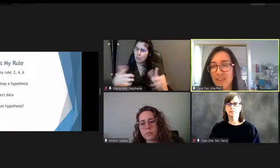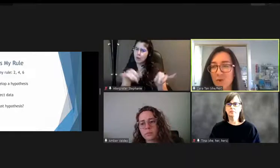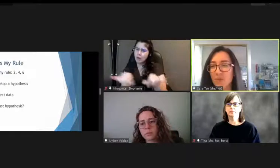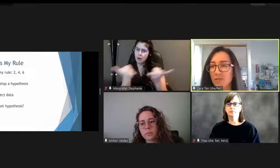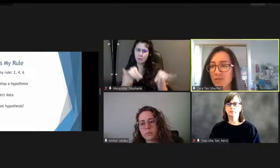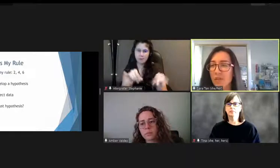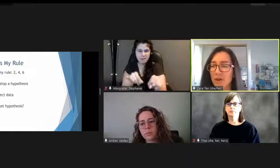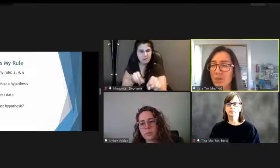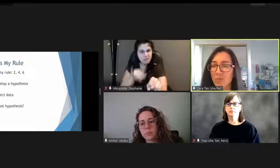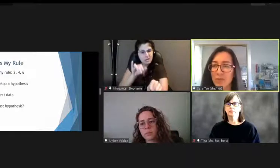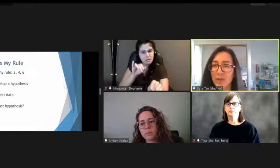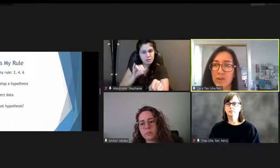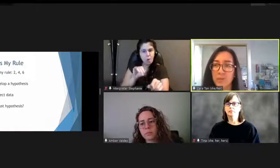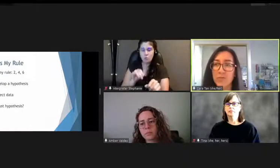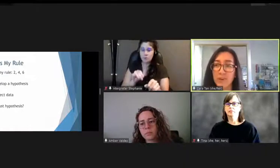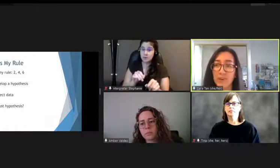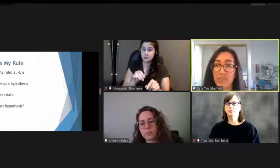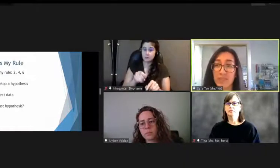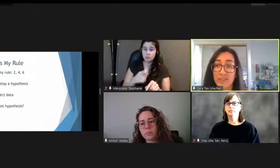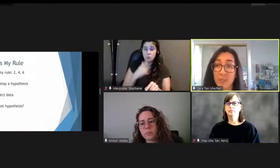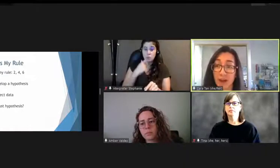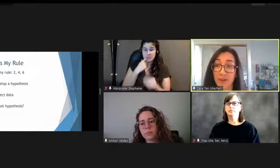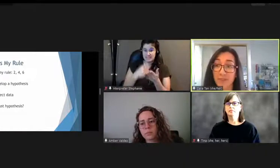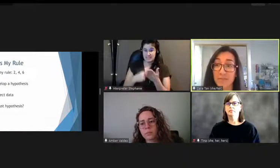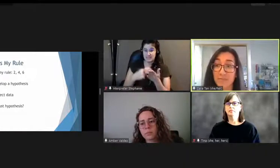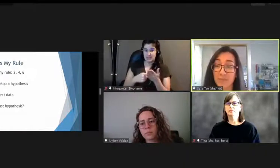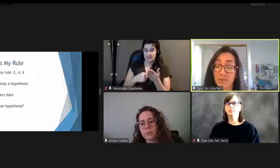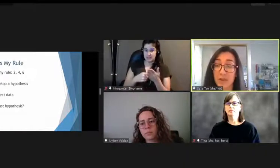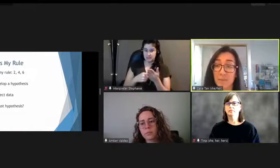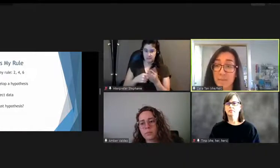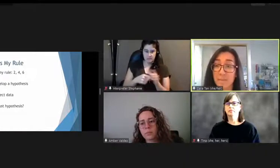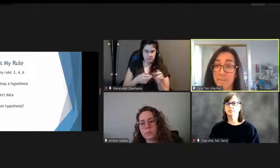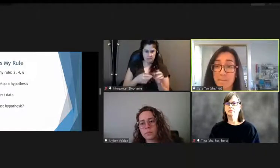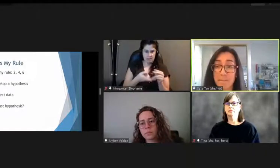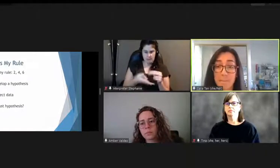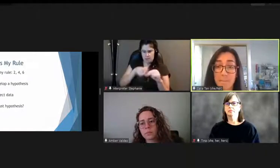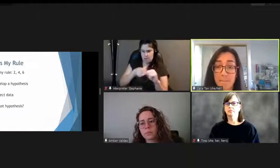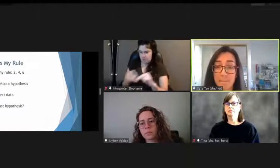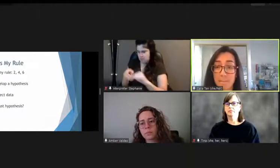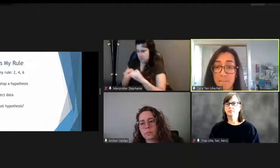The equal intervals part, we figured out that doesn't matter, right?